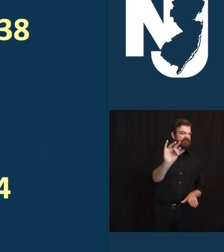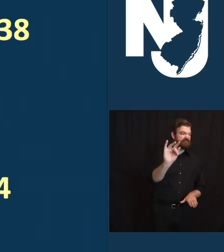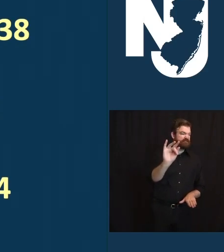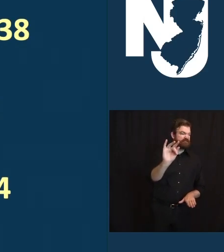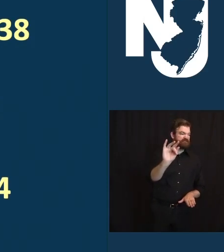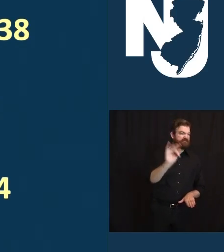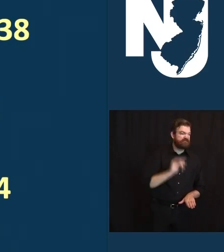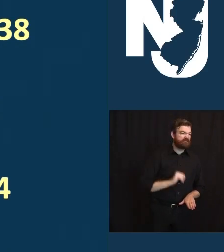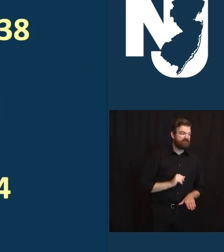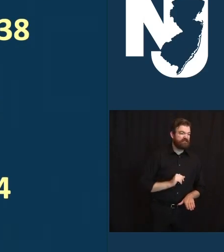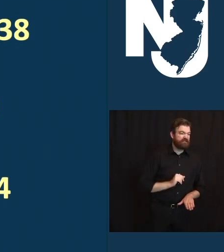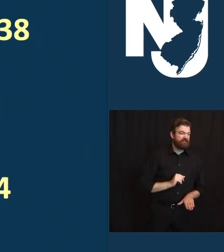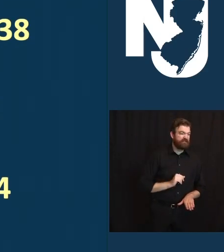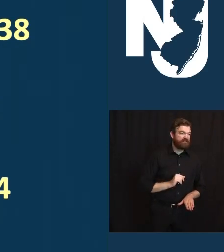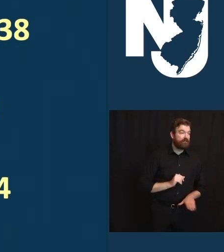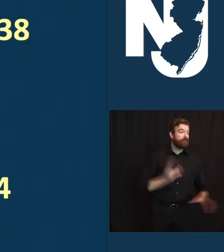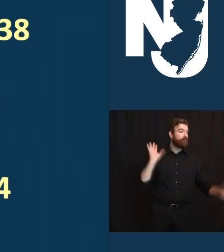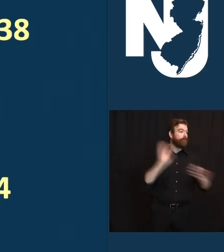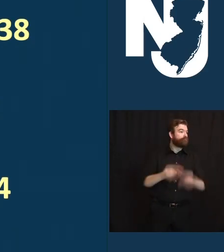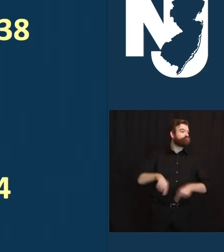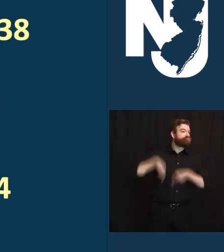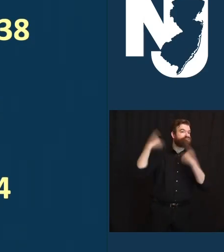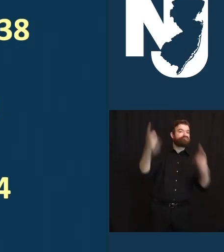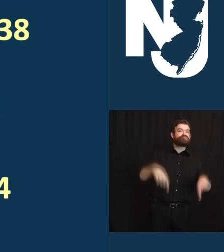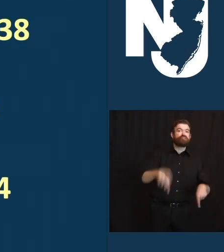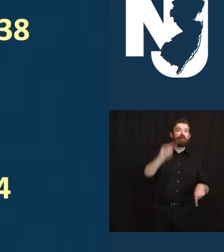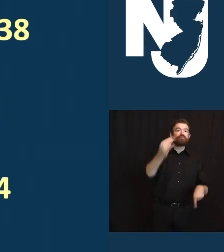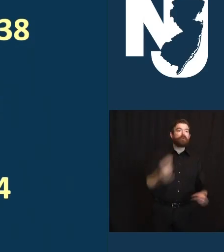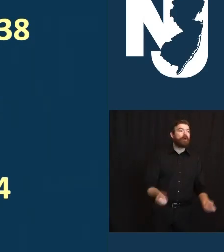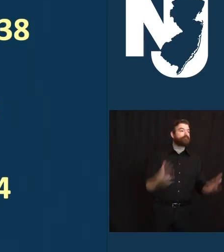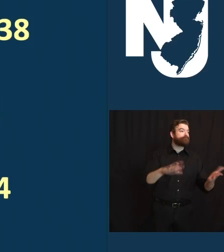had COVID-19 is now a staggering